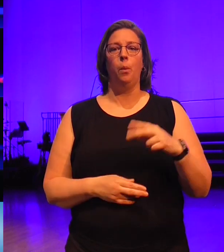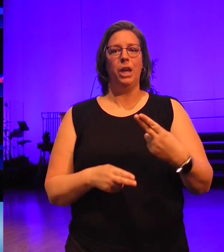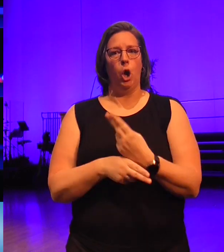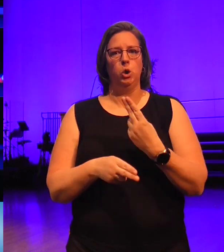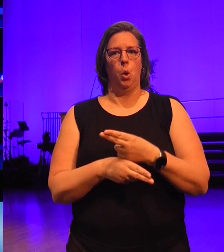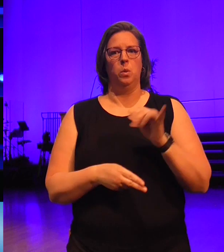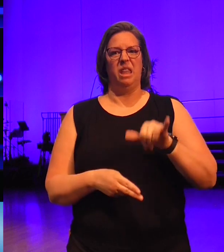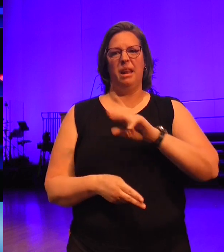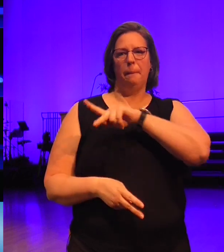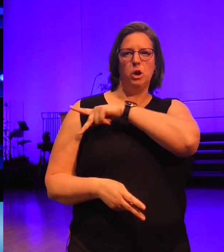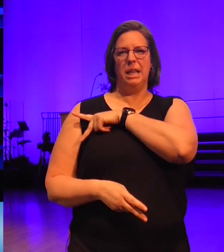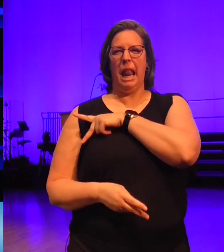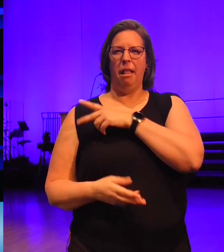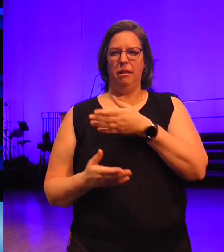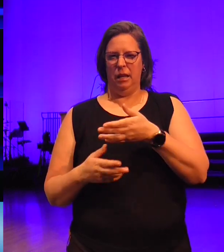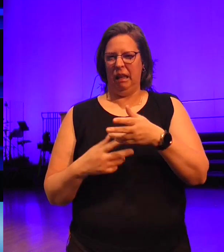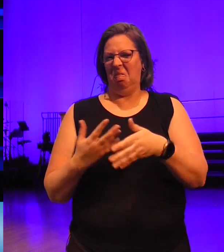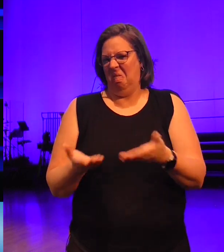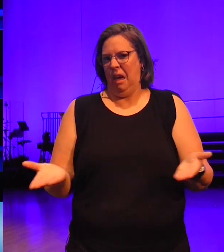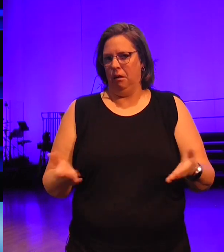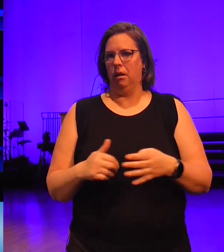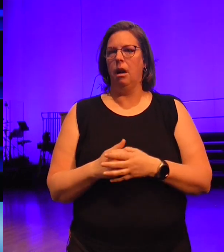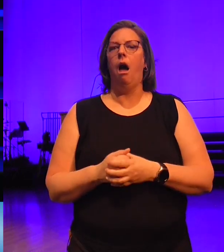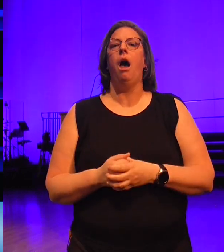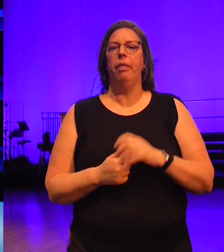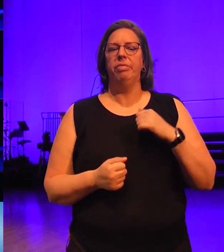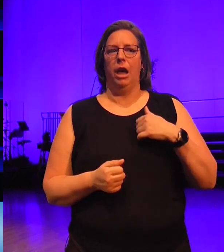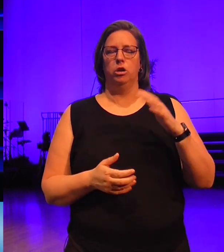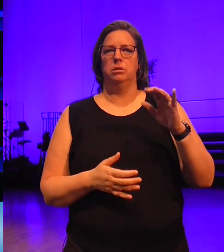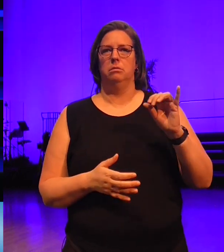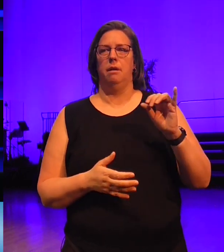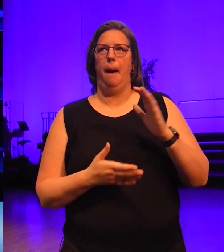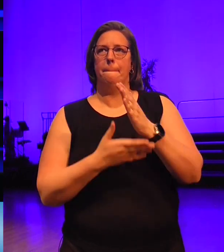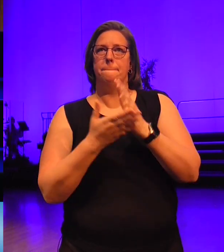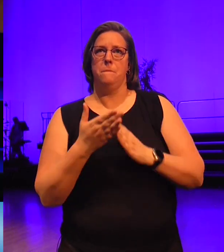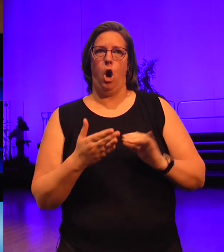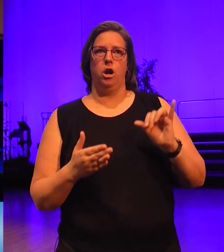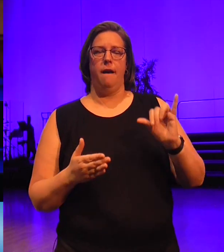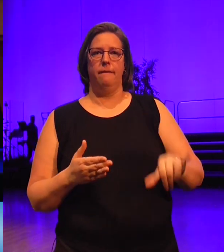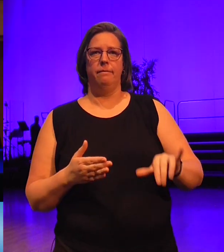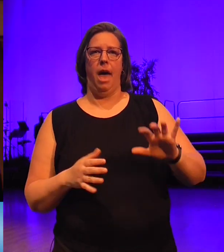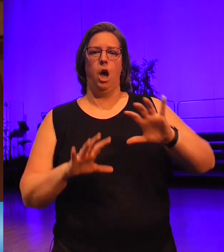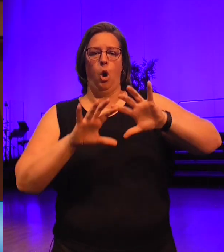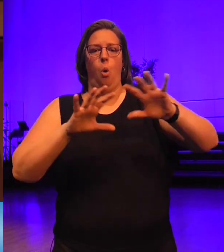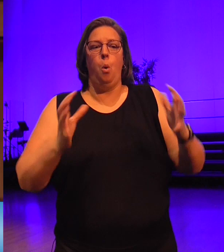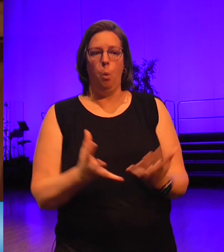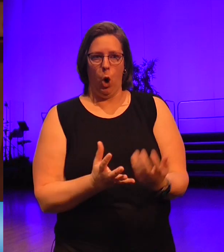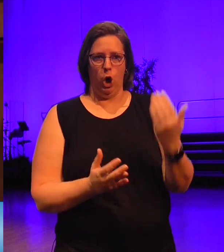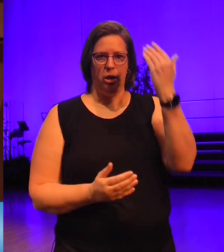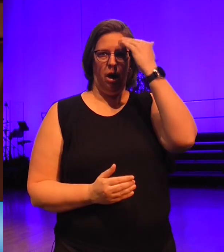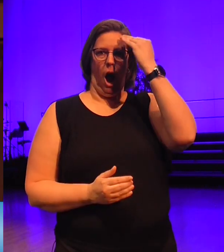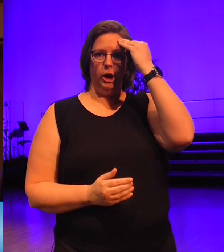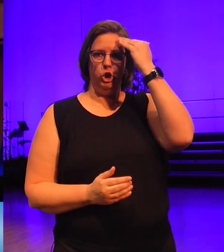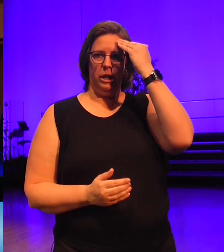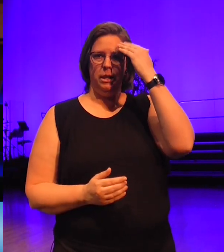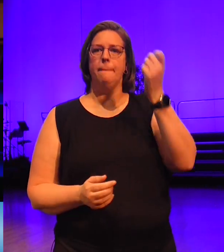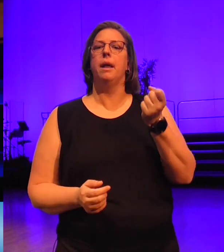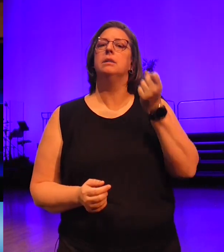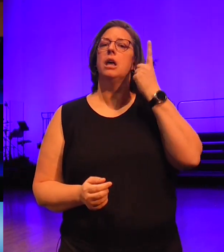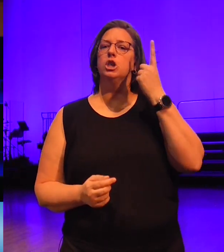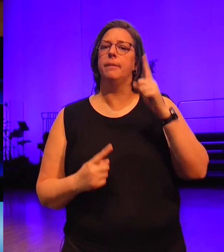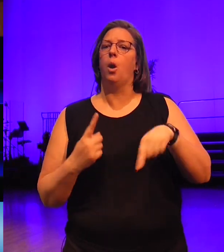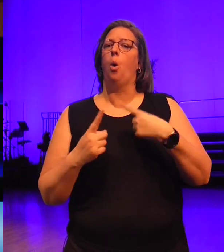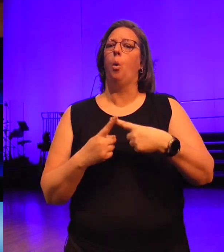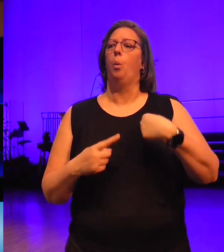this other aspect of the world consciousness, and it's totally understandable, but it's when we get depressed